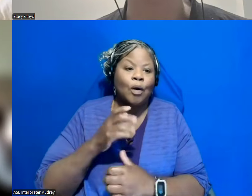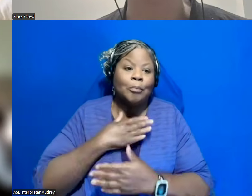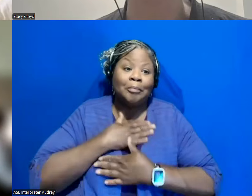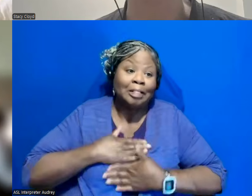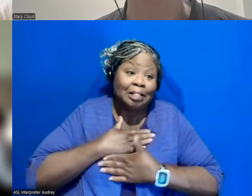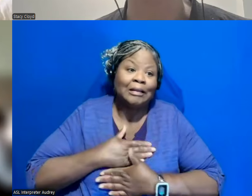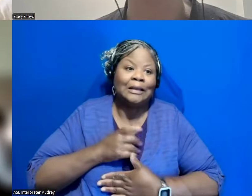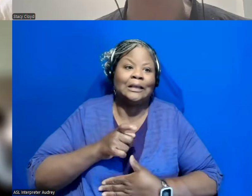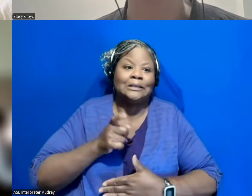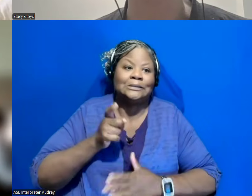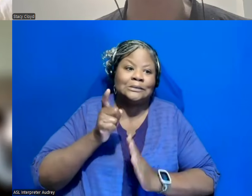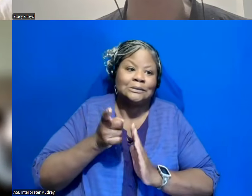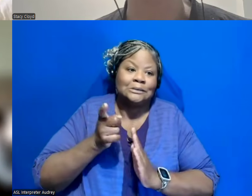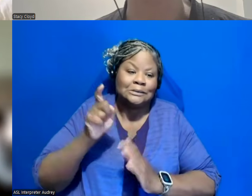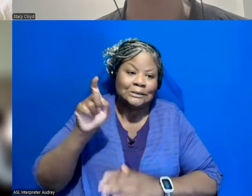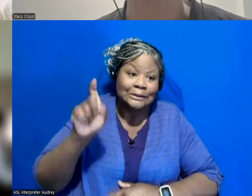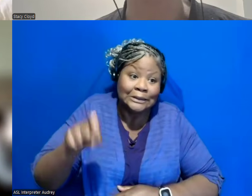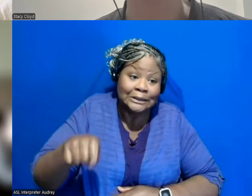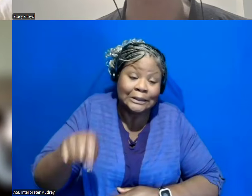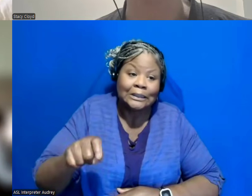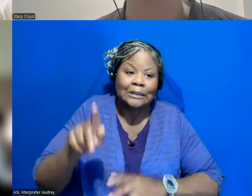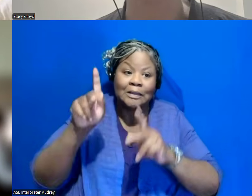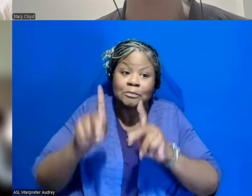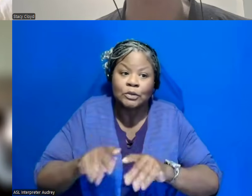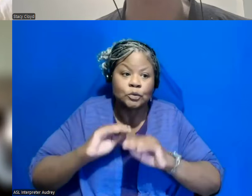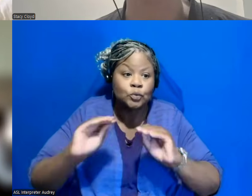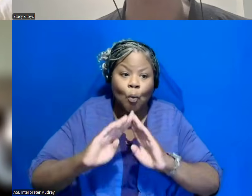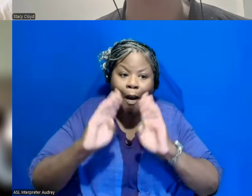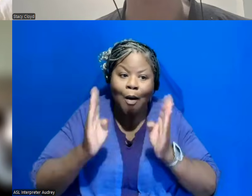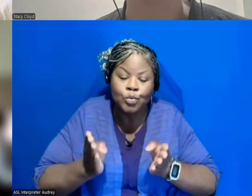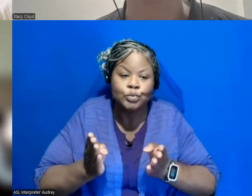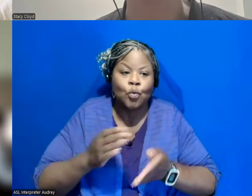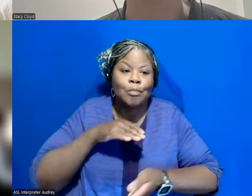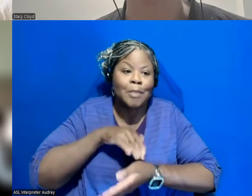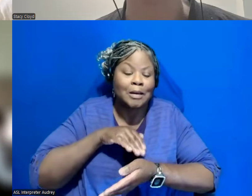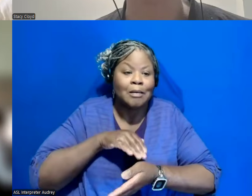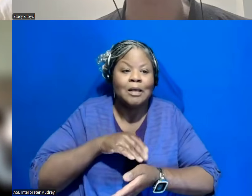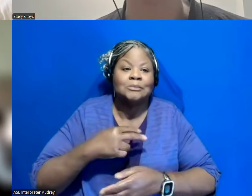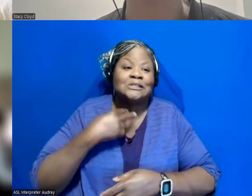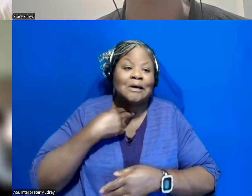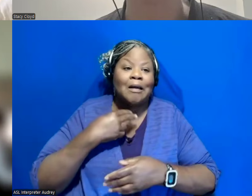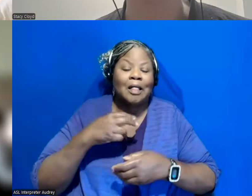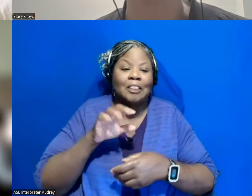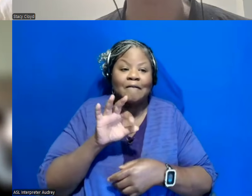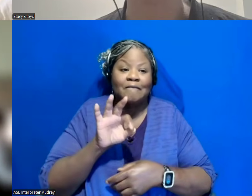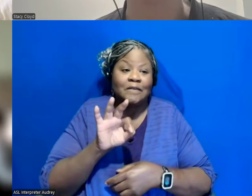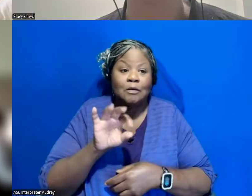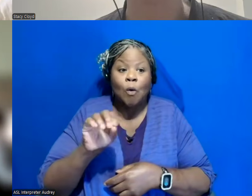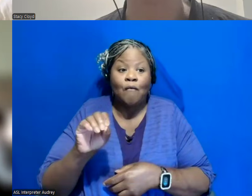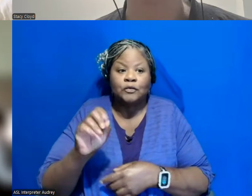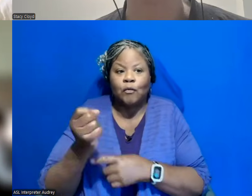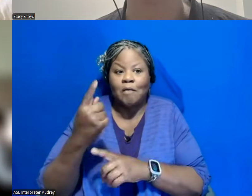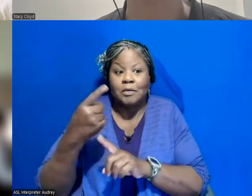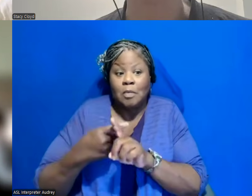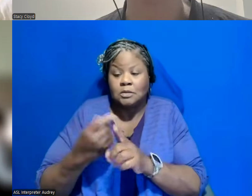because this person is unhoused and medically unwell. This person is, their case was stuck at the field office for 11 months